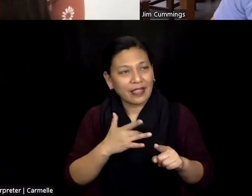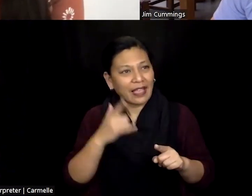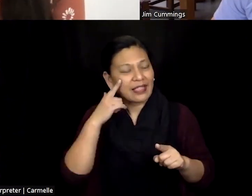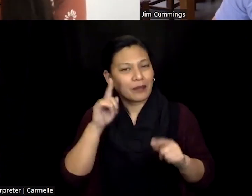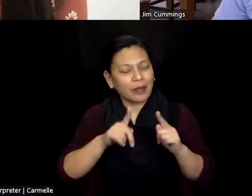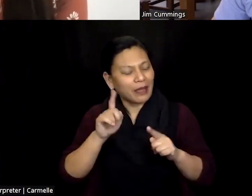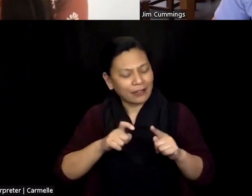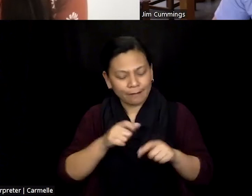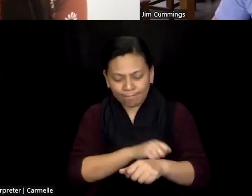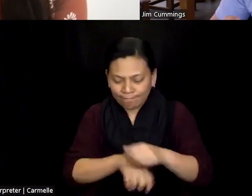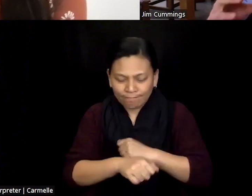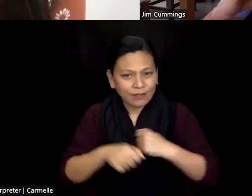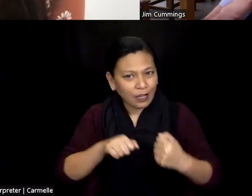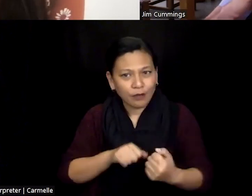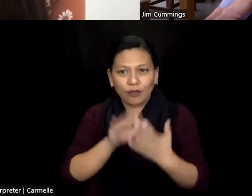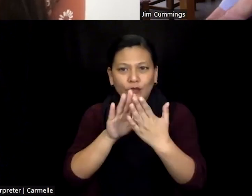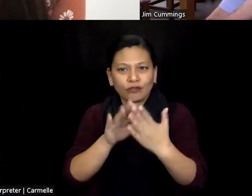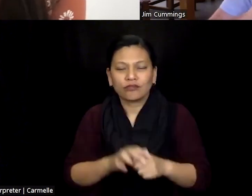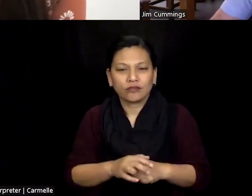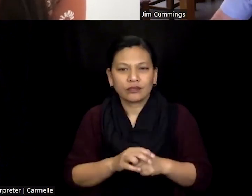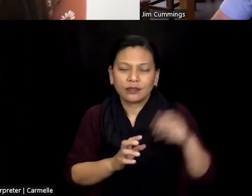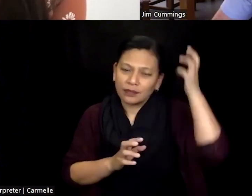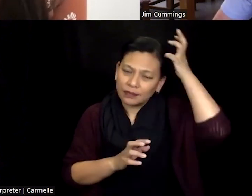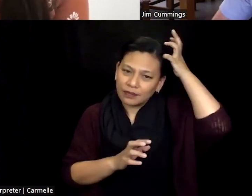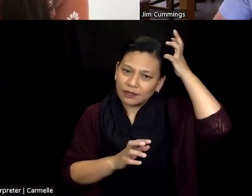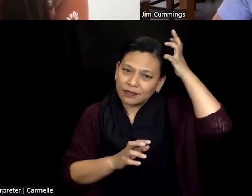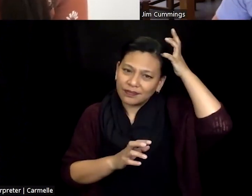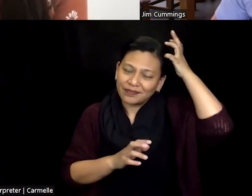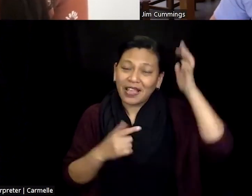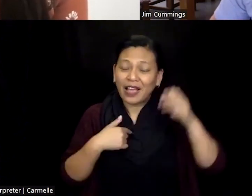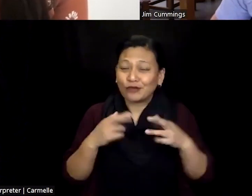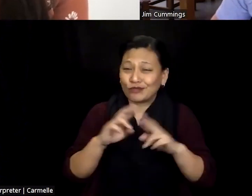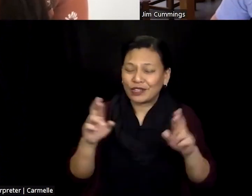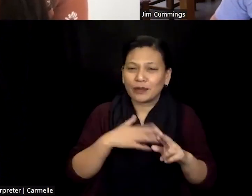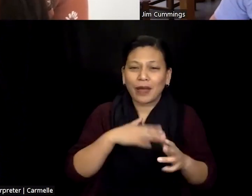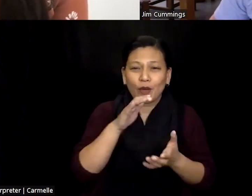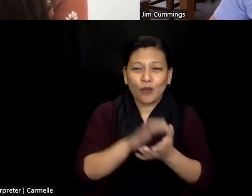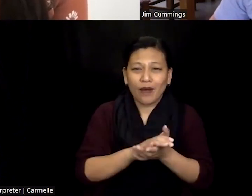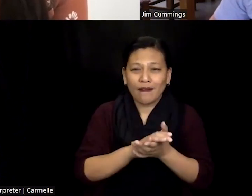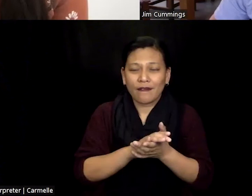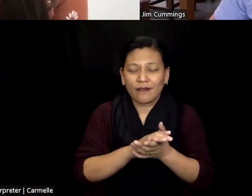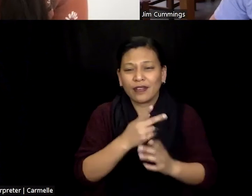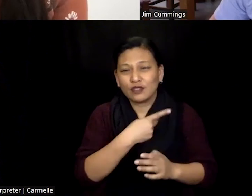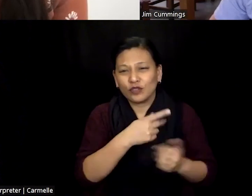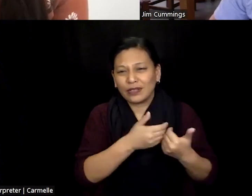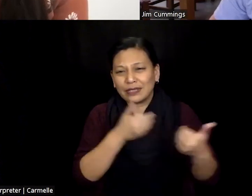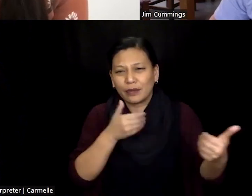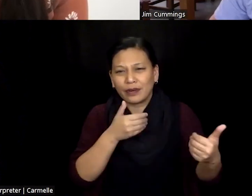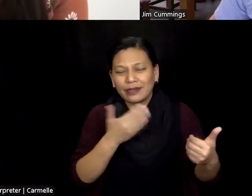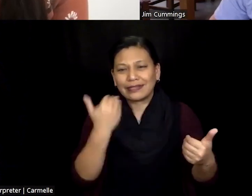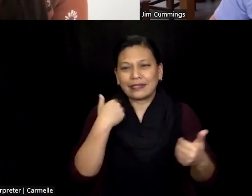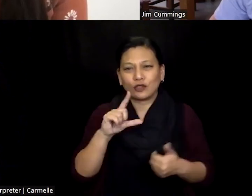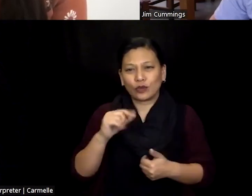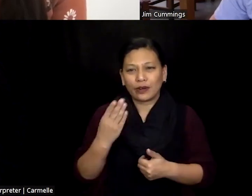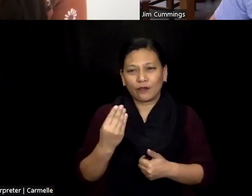people have to face along the journey, right? I was perfectly primed. My wife left me in 2014. And